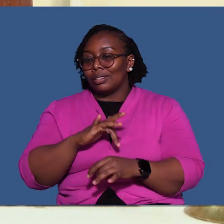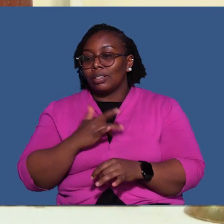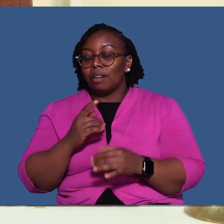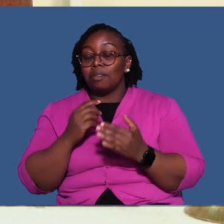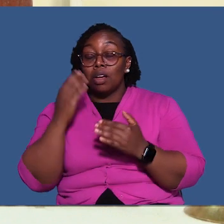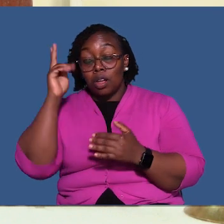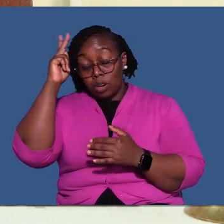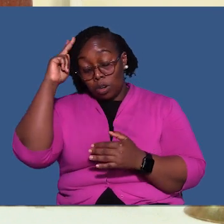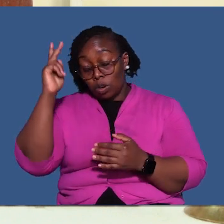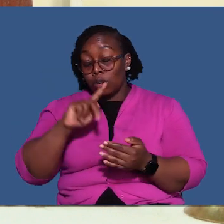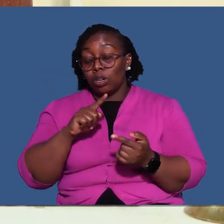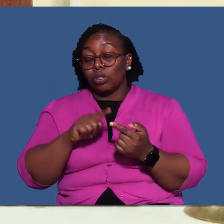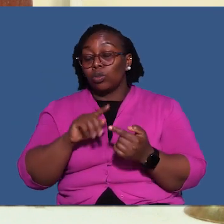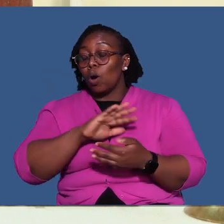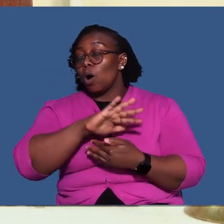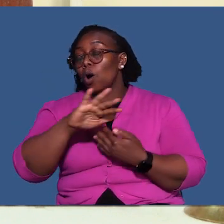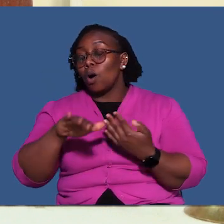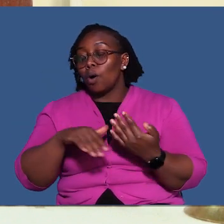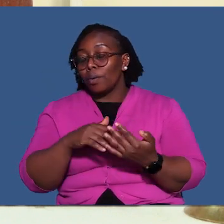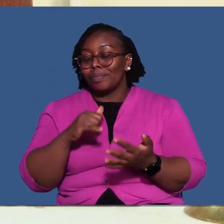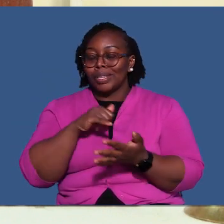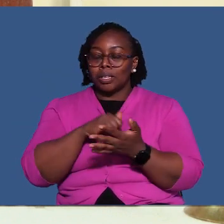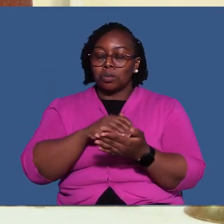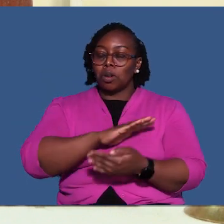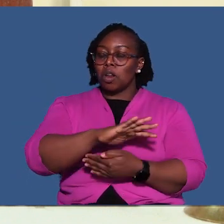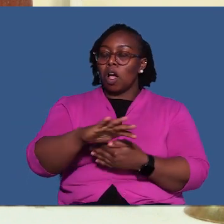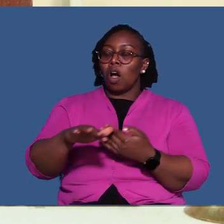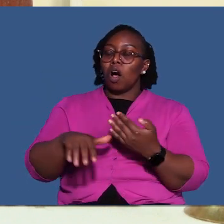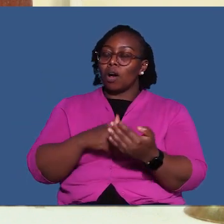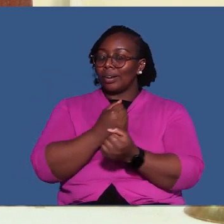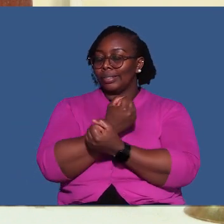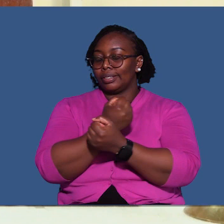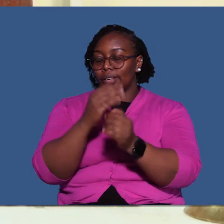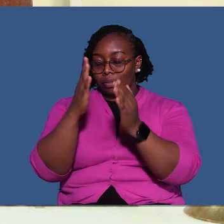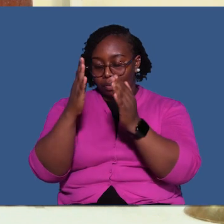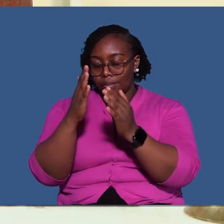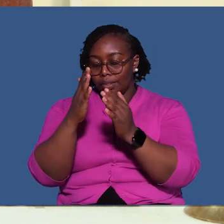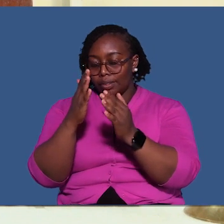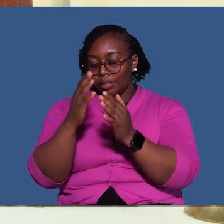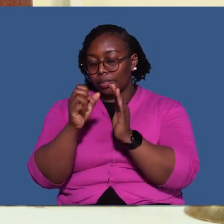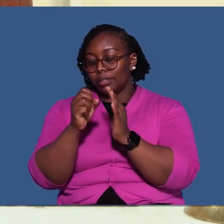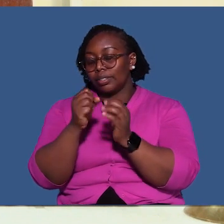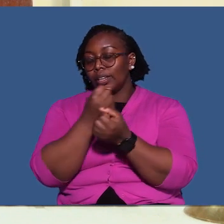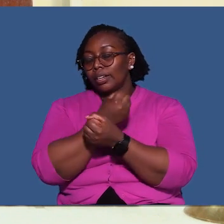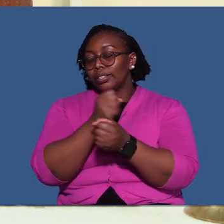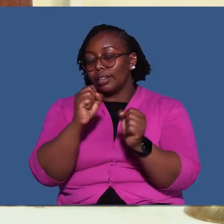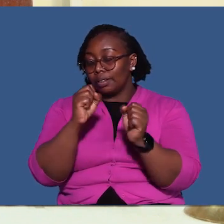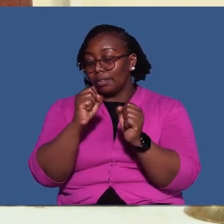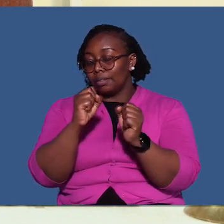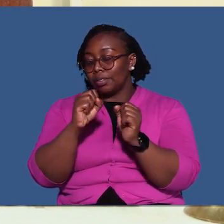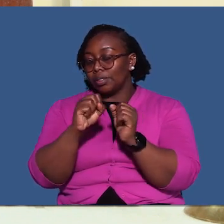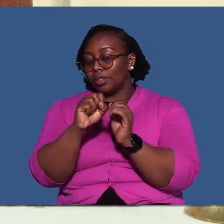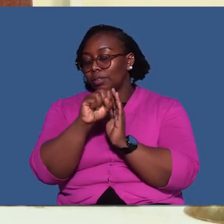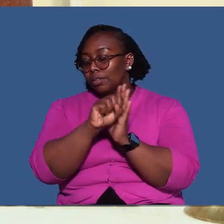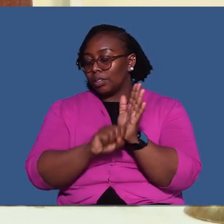includes all in the salvation plan and the salvation message. And everyone that